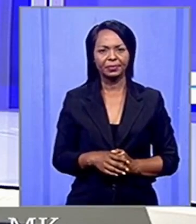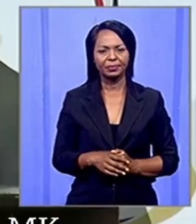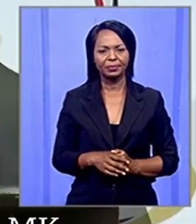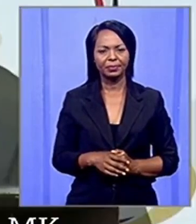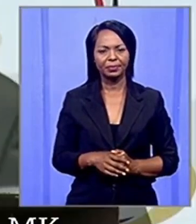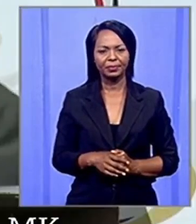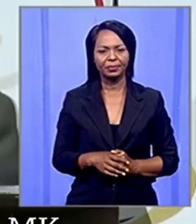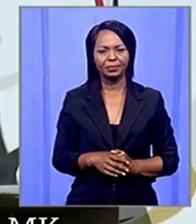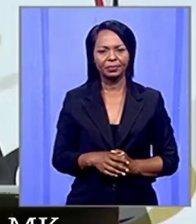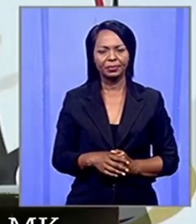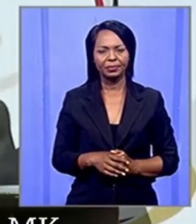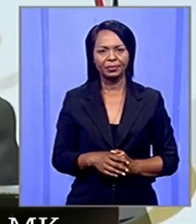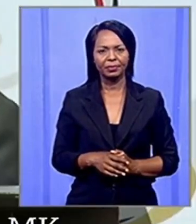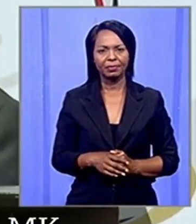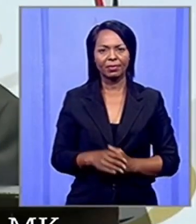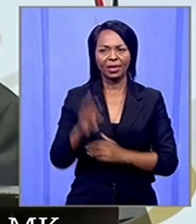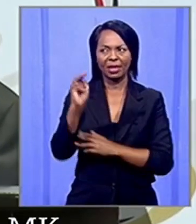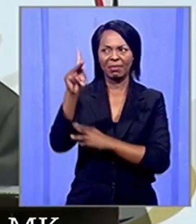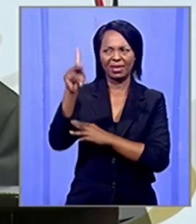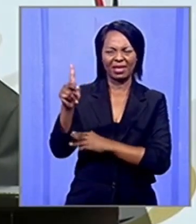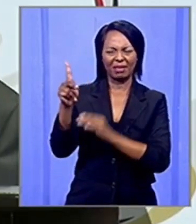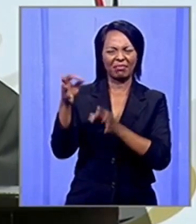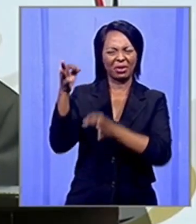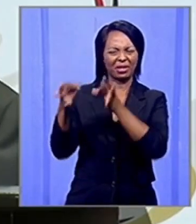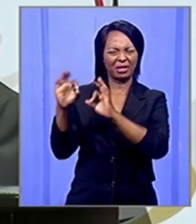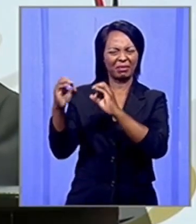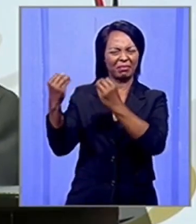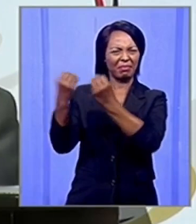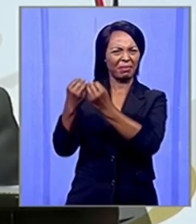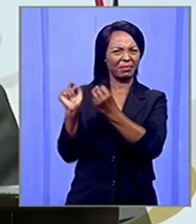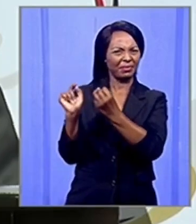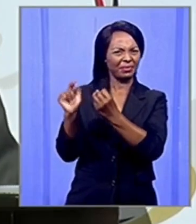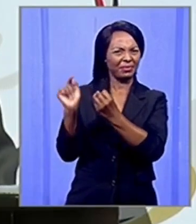Now just take the MK party.